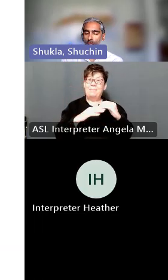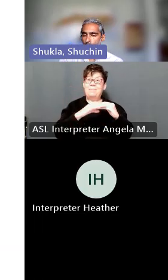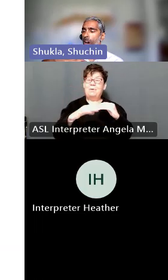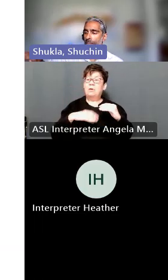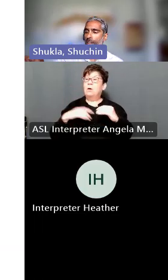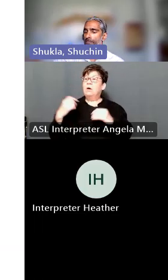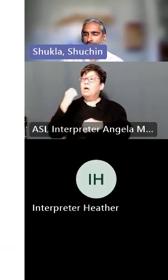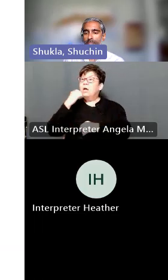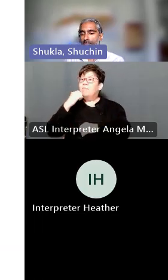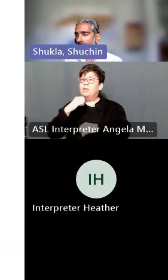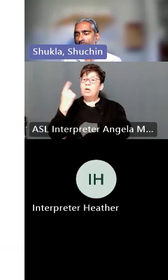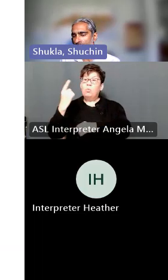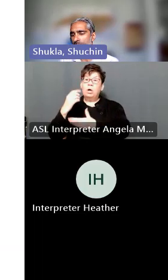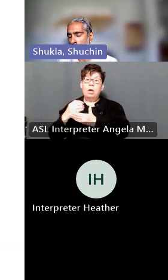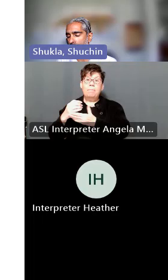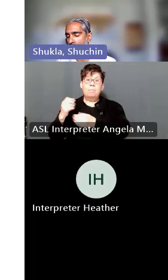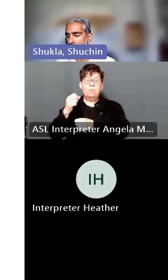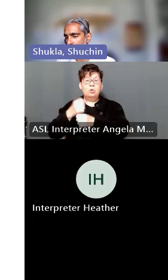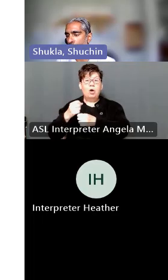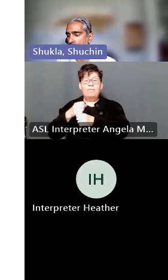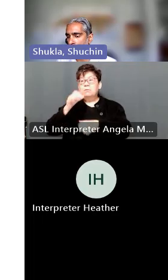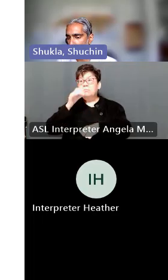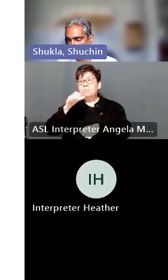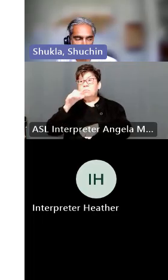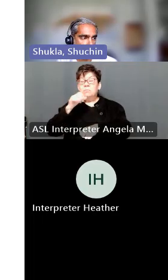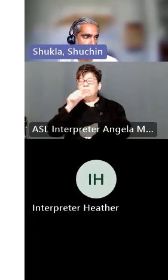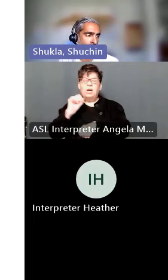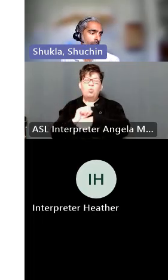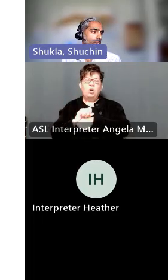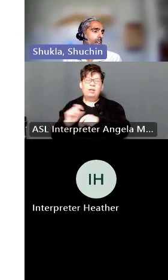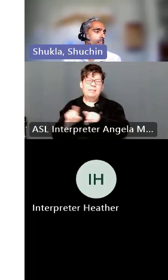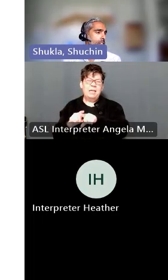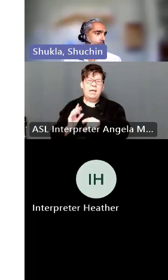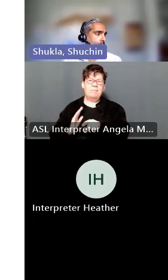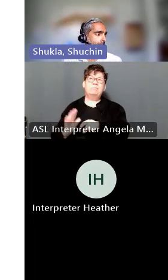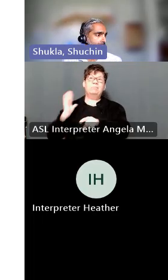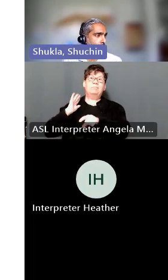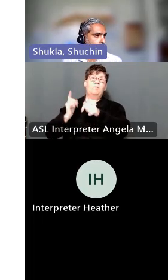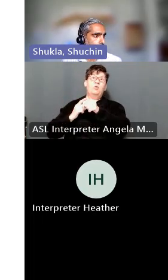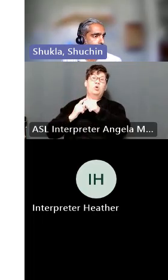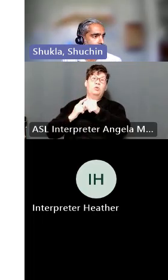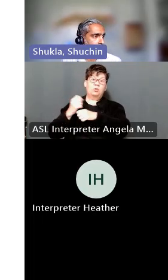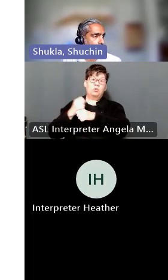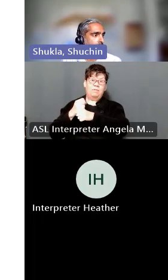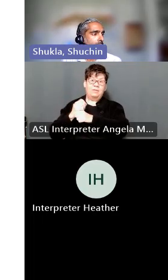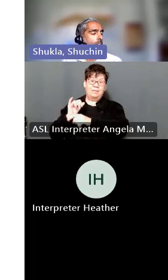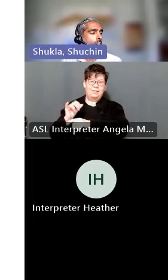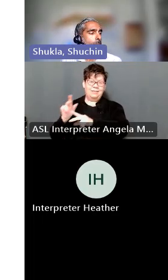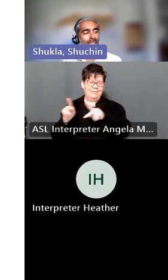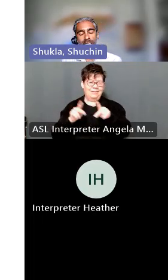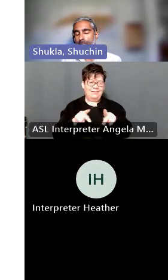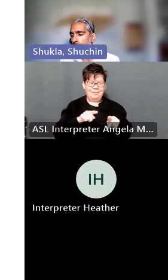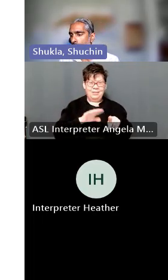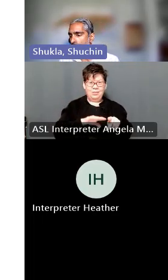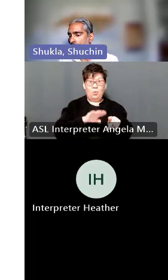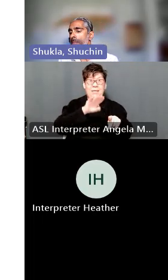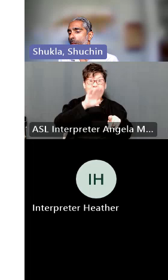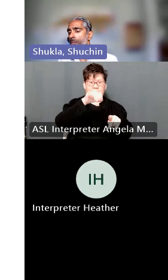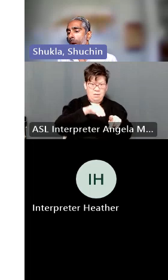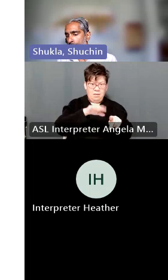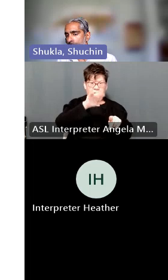day, 1 cup of coffee doesn't work like it did the first day you ever tried coffee, right? So that's the peaks here, and